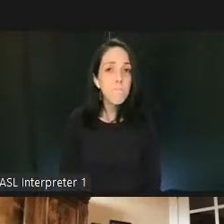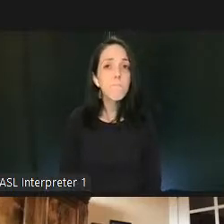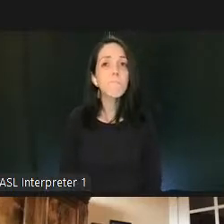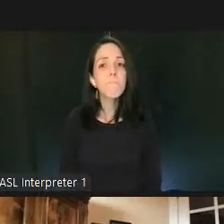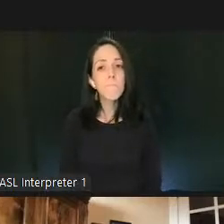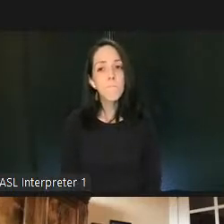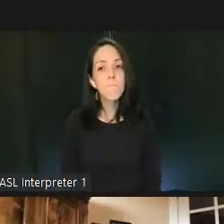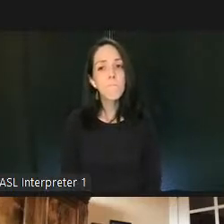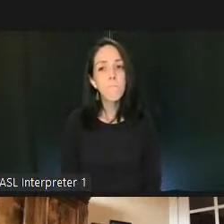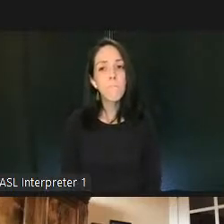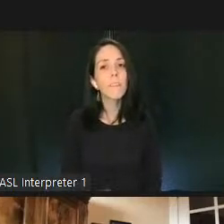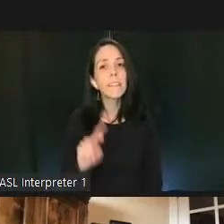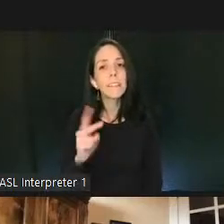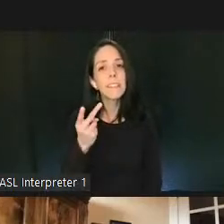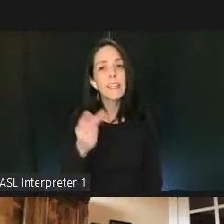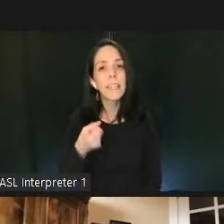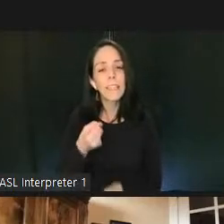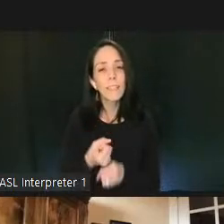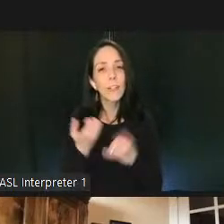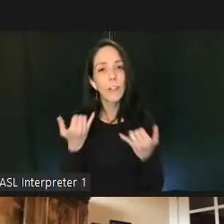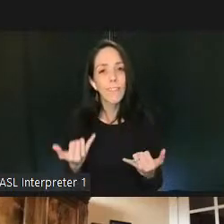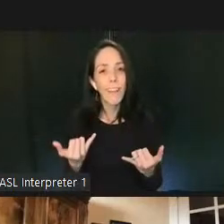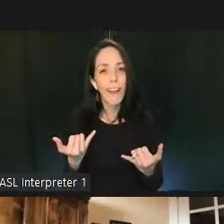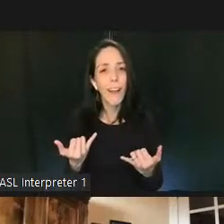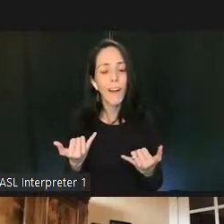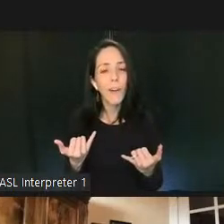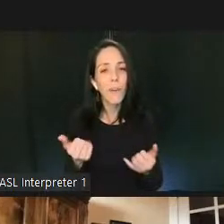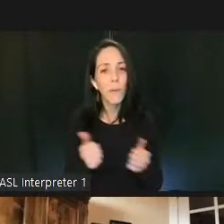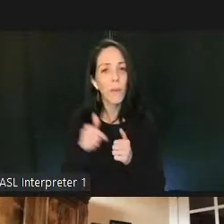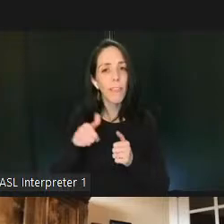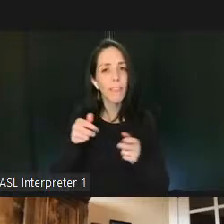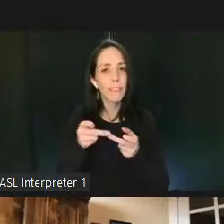This is the second year for this position.